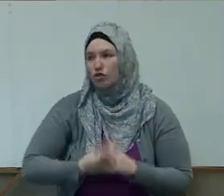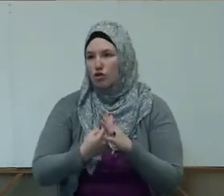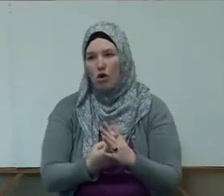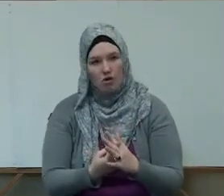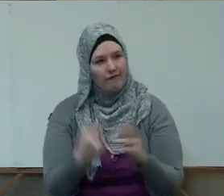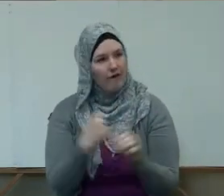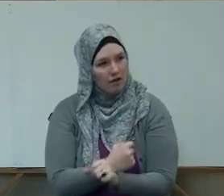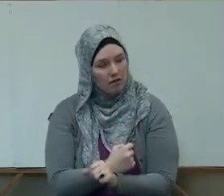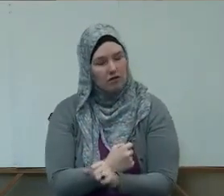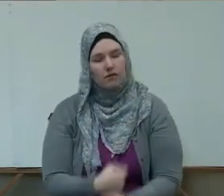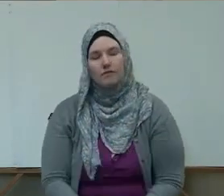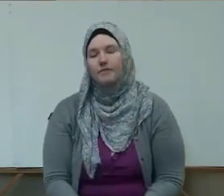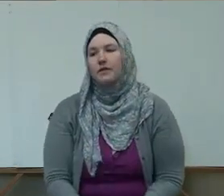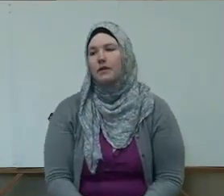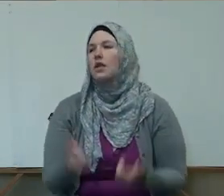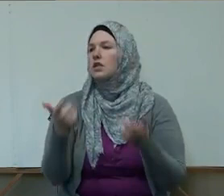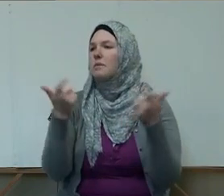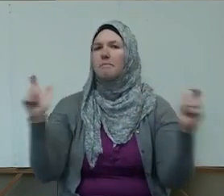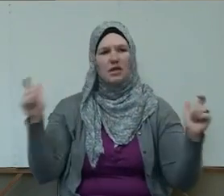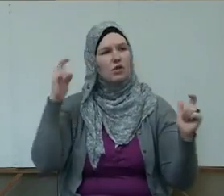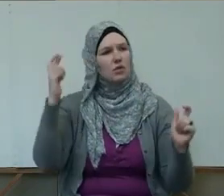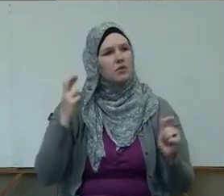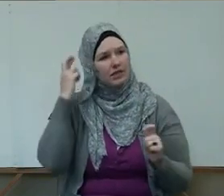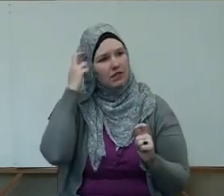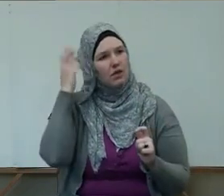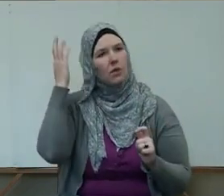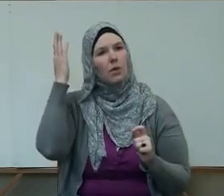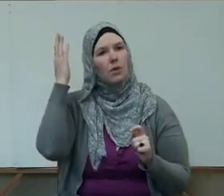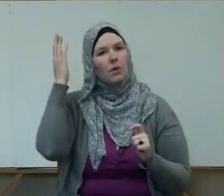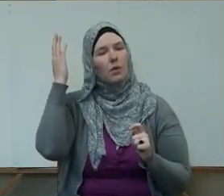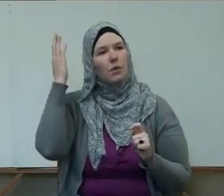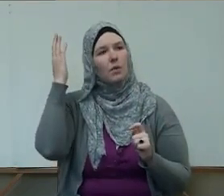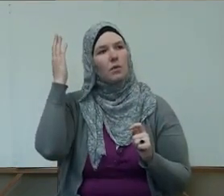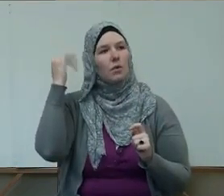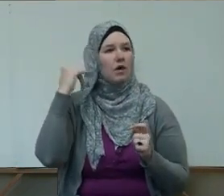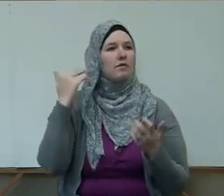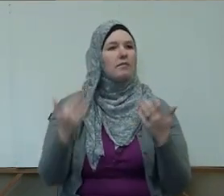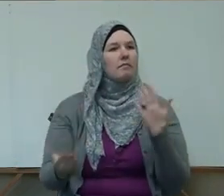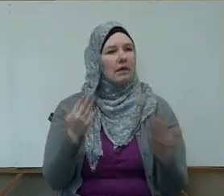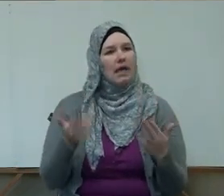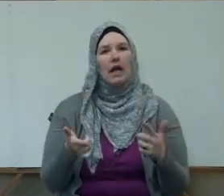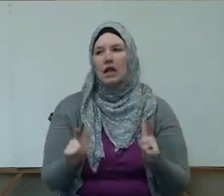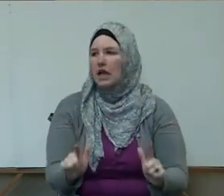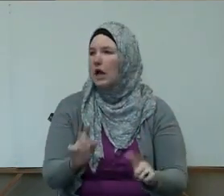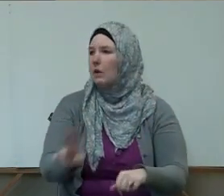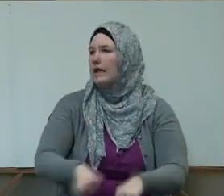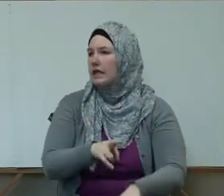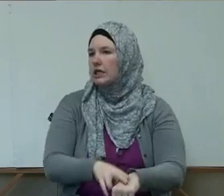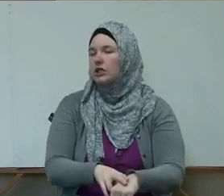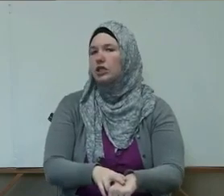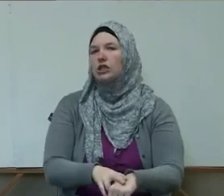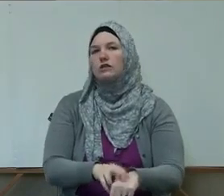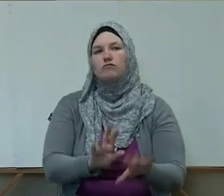is a bigger reason as to what may allow a nation